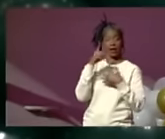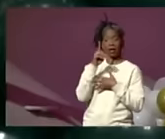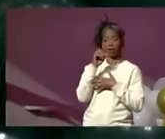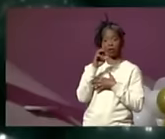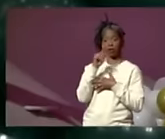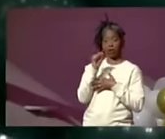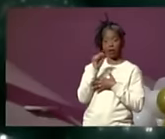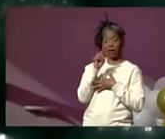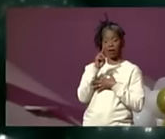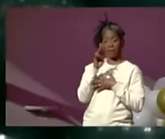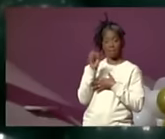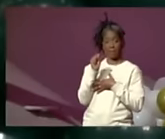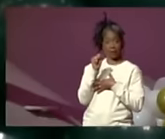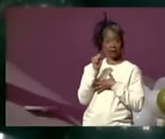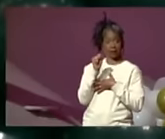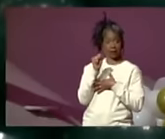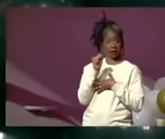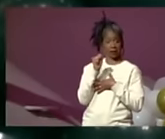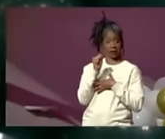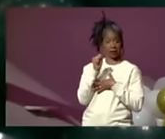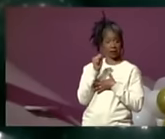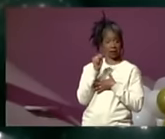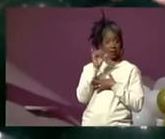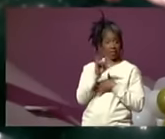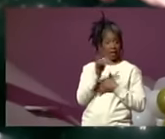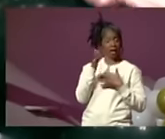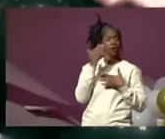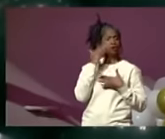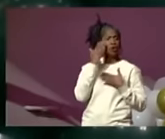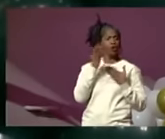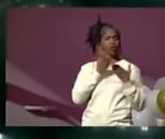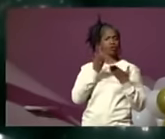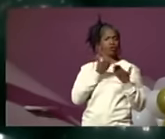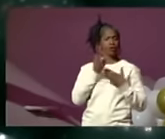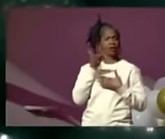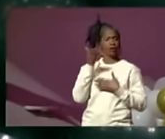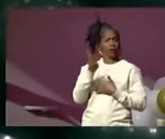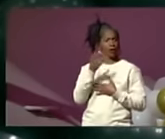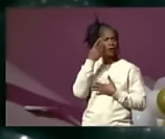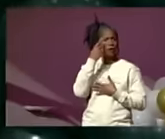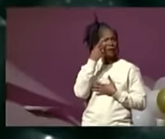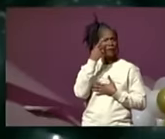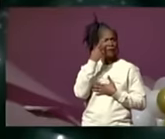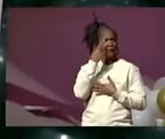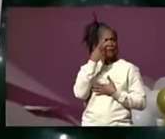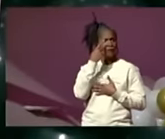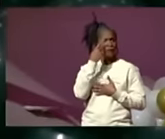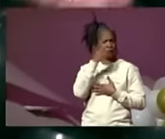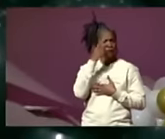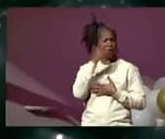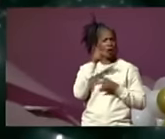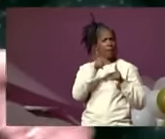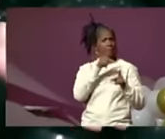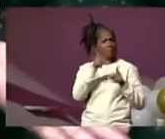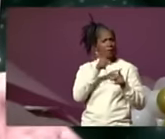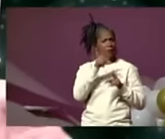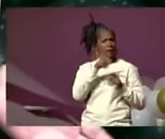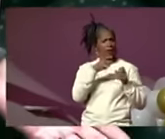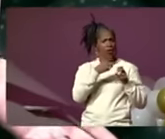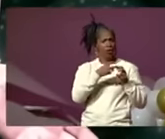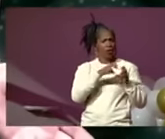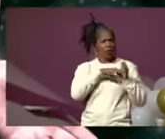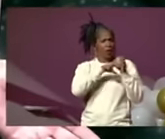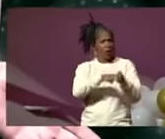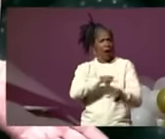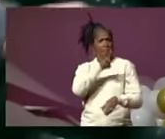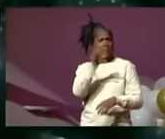stop. And you know, the services that we give there are for persons who ride the bus. You know, they got rid of that bus stop.